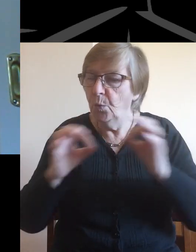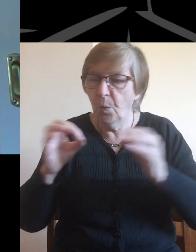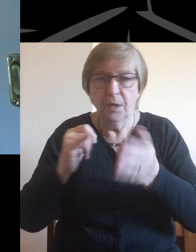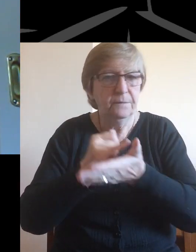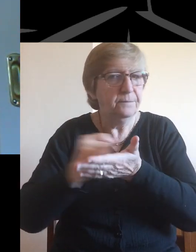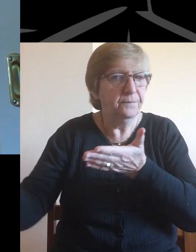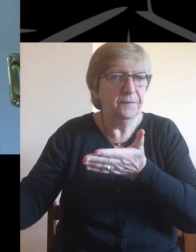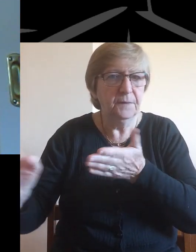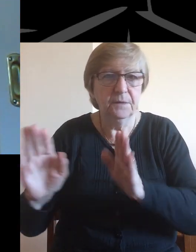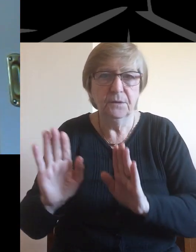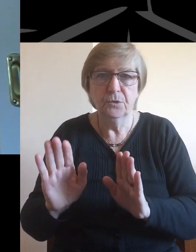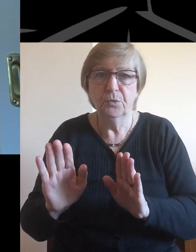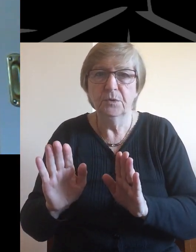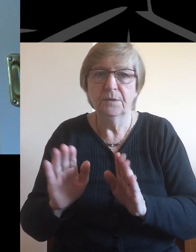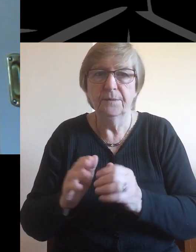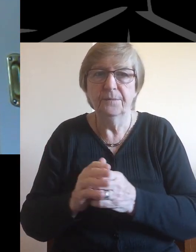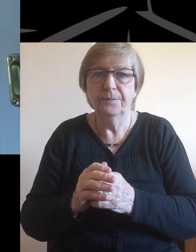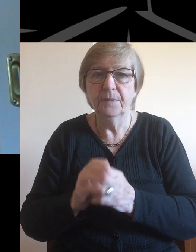excluded.